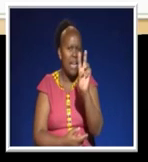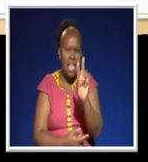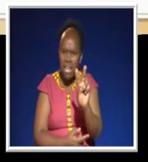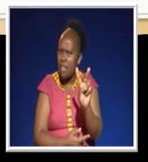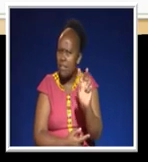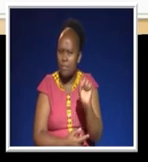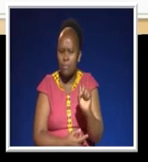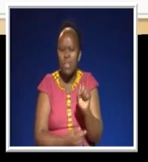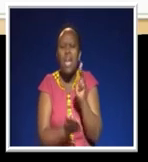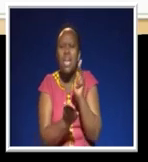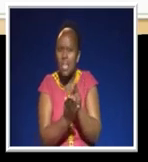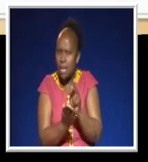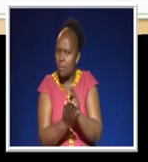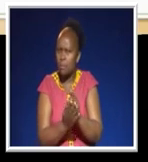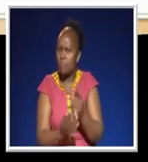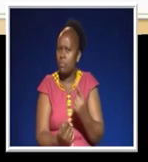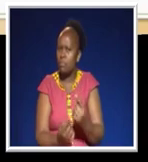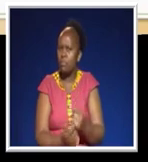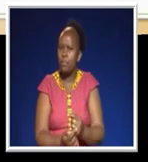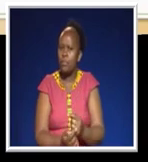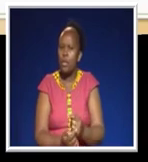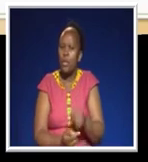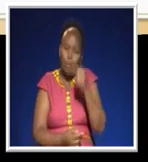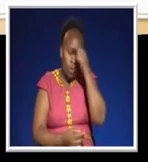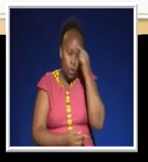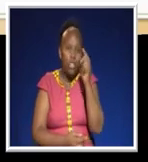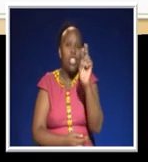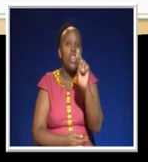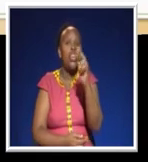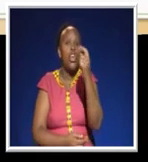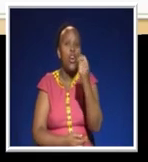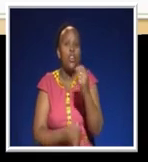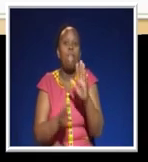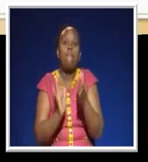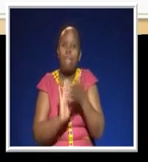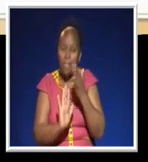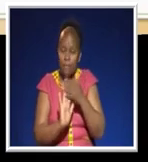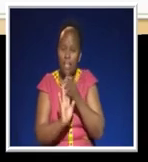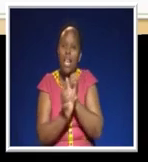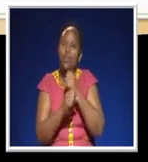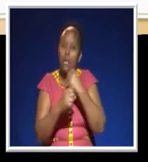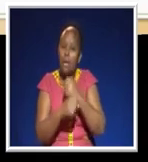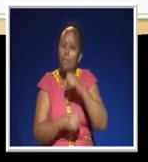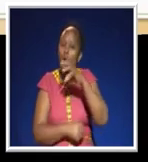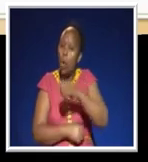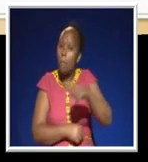instead store them because they rot easily and we can make compost